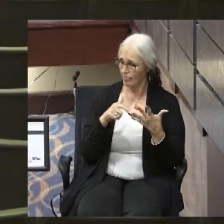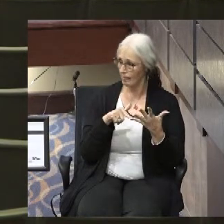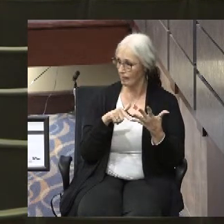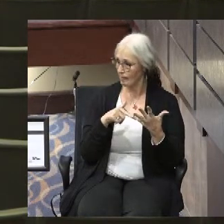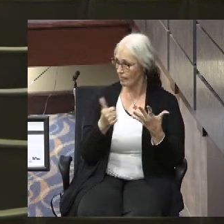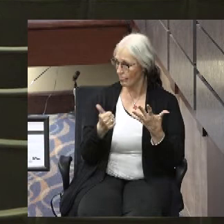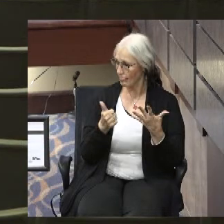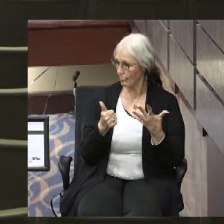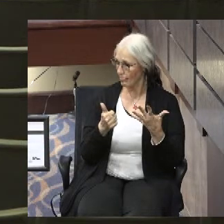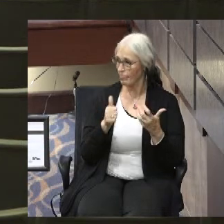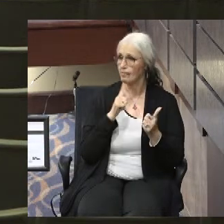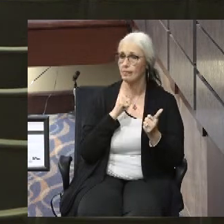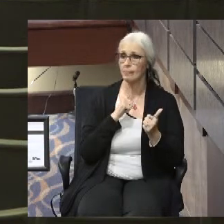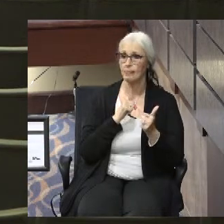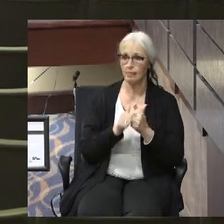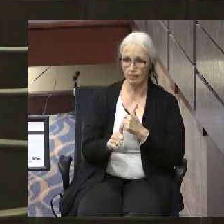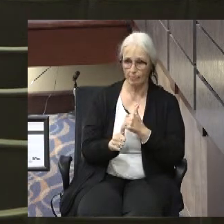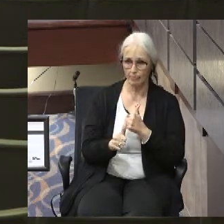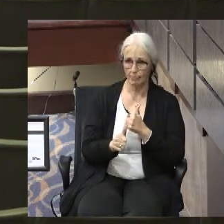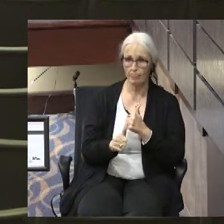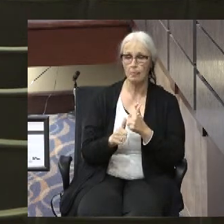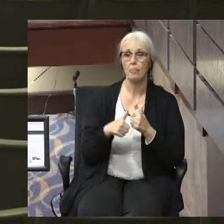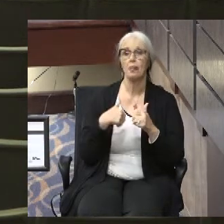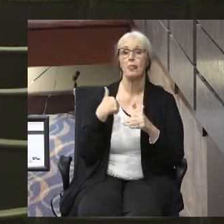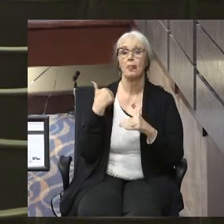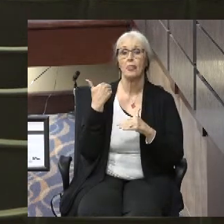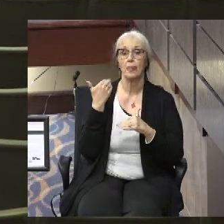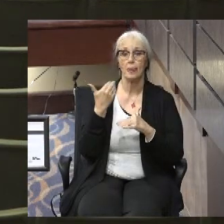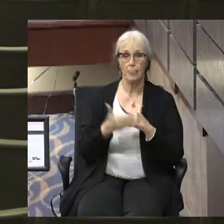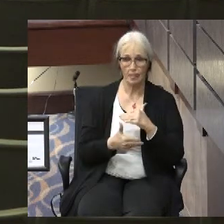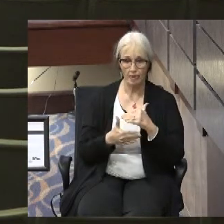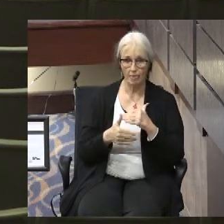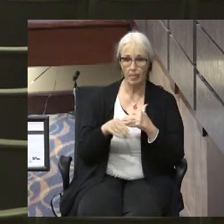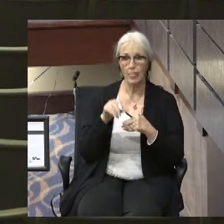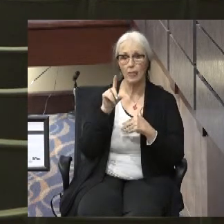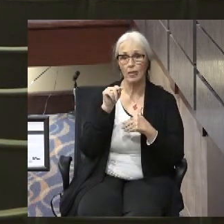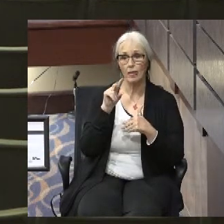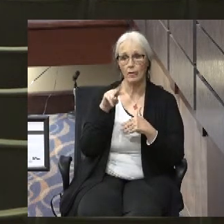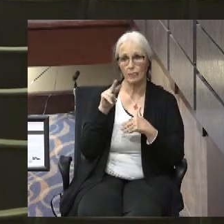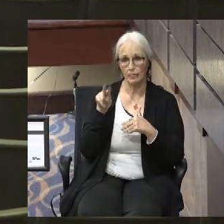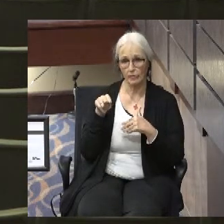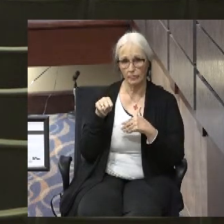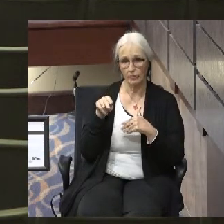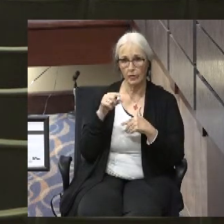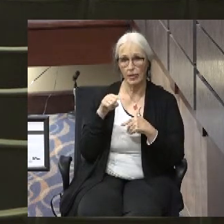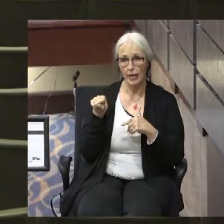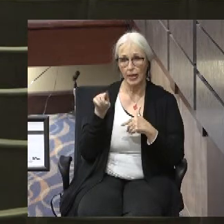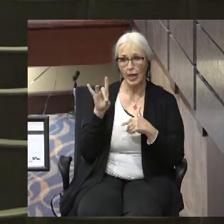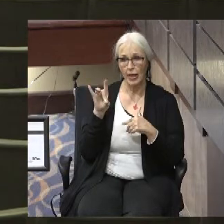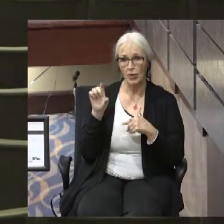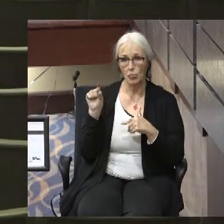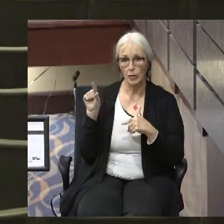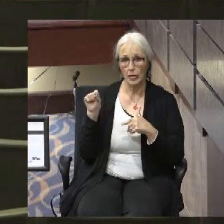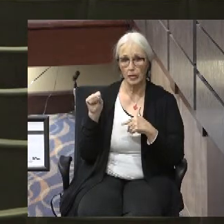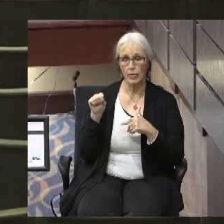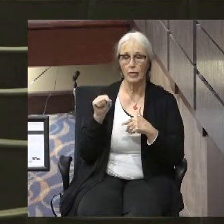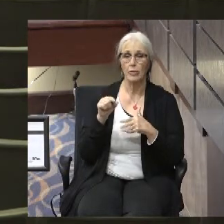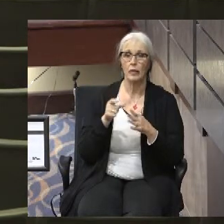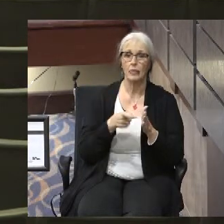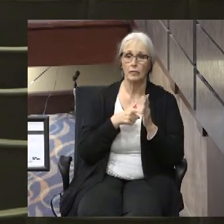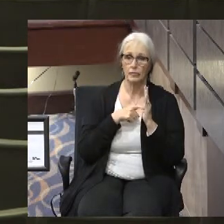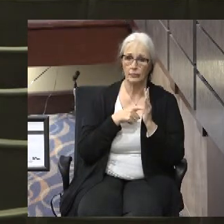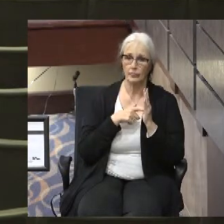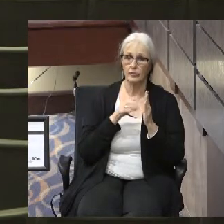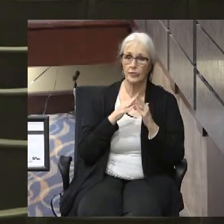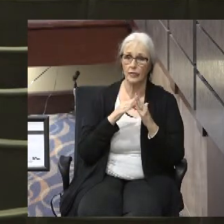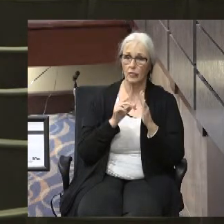Holmes? Aye. Meek? Yes, the motion carries. The next item on the agenda is ordinance 2022-818. The City of Waco, Texas, amending